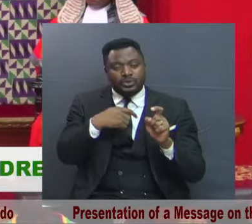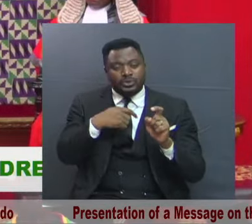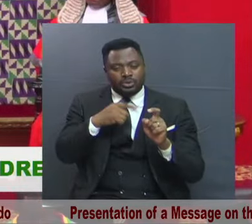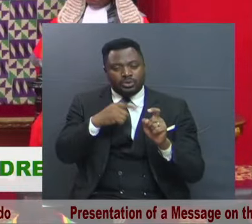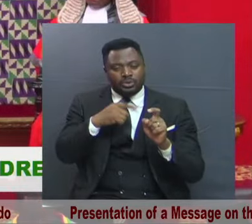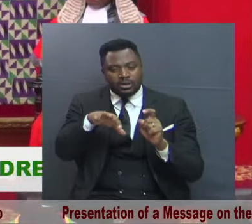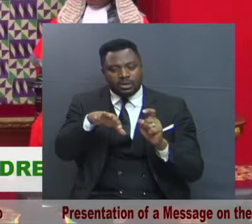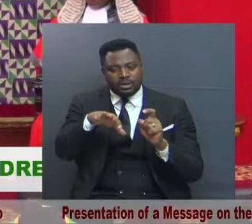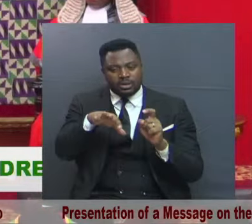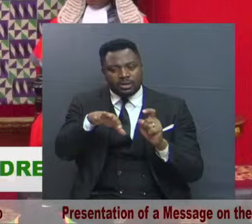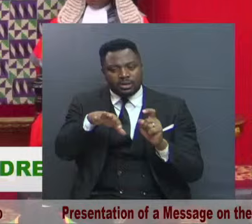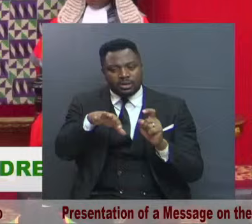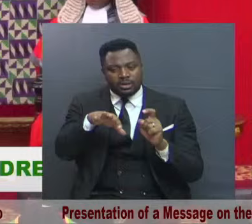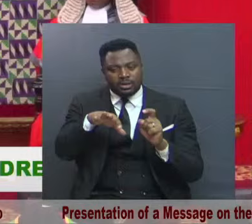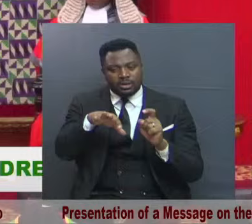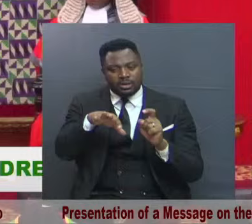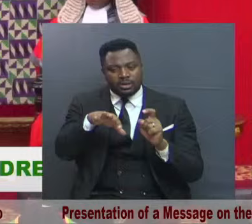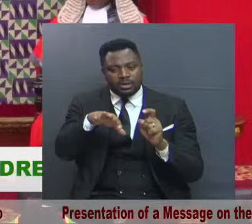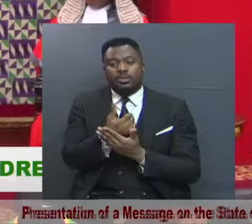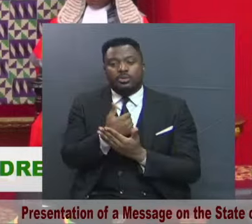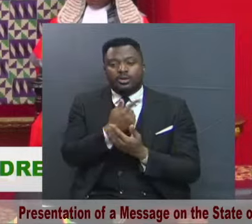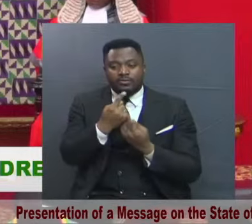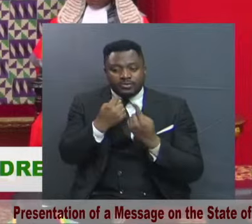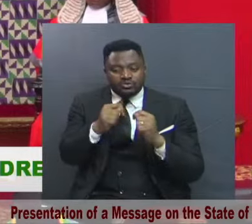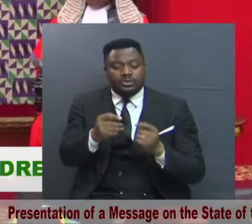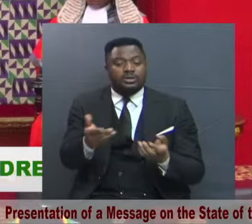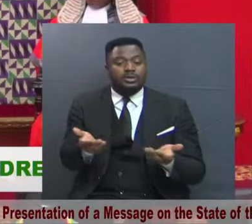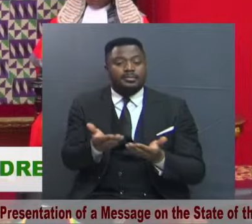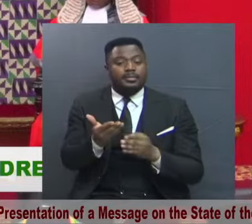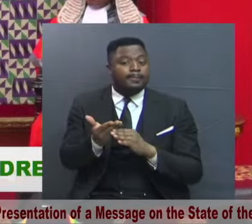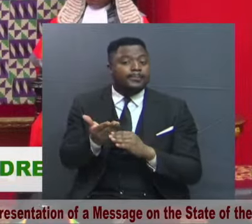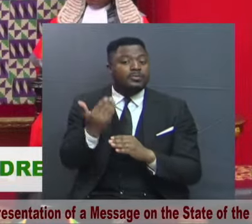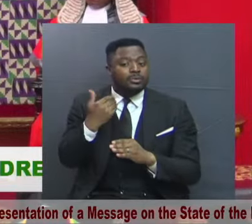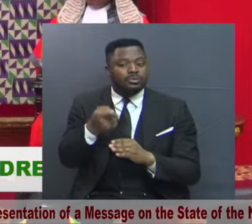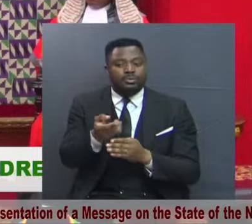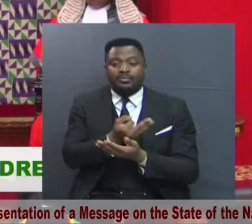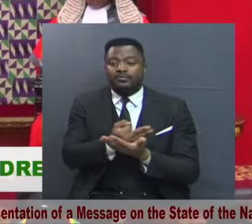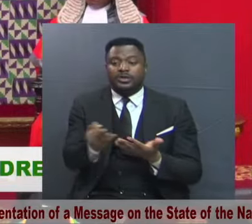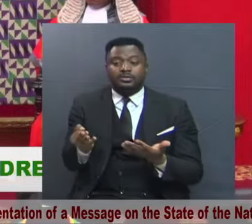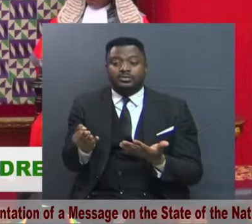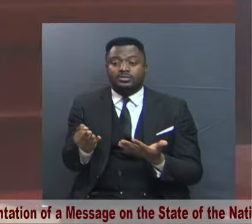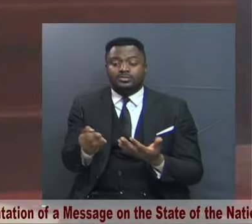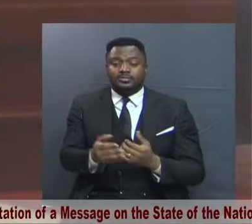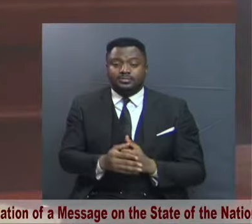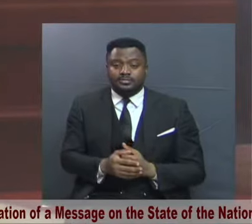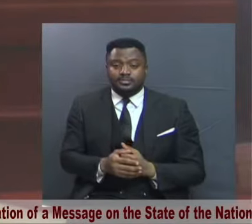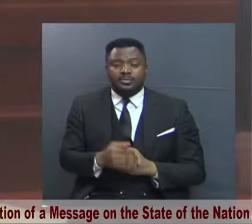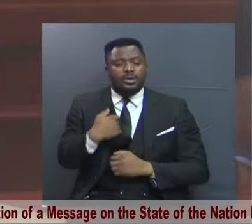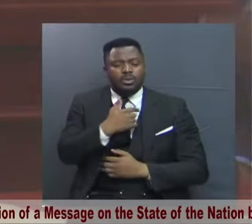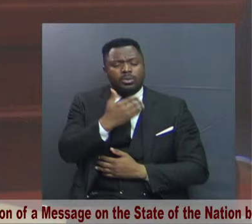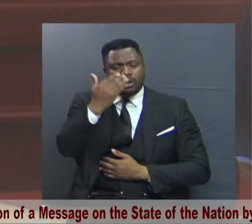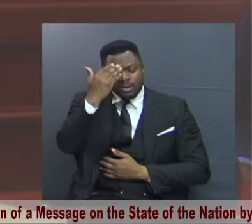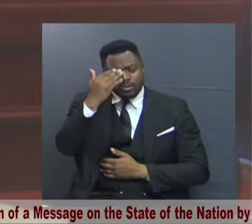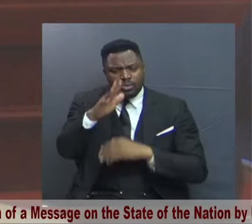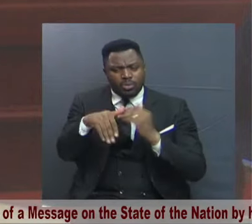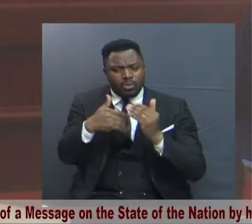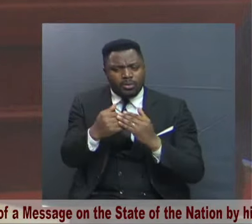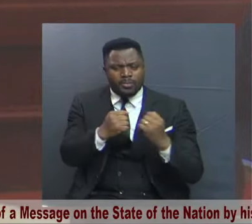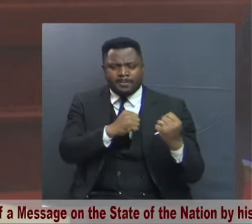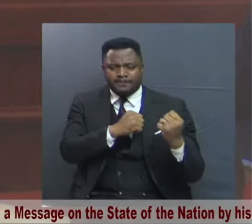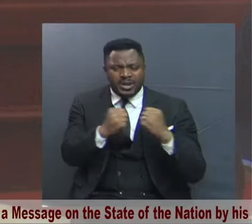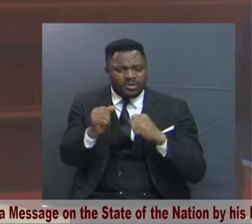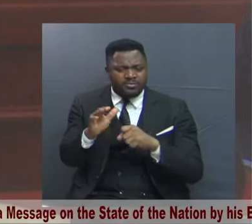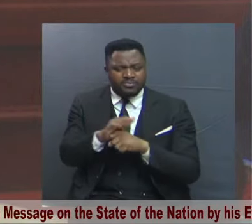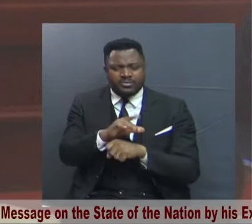discover that they are not new we have tried them here and they have failed we know about all powerful